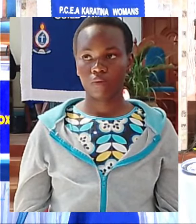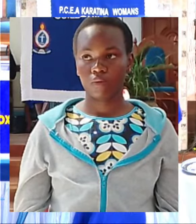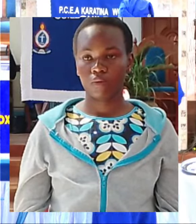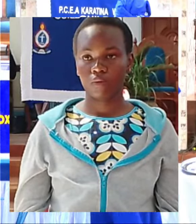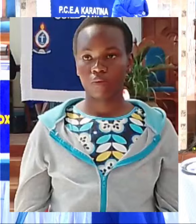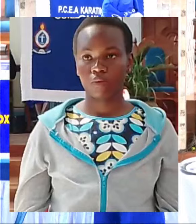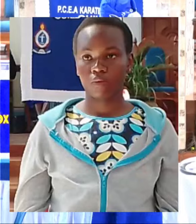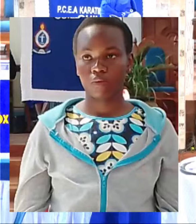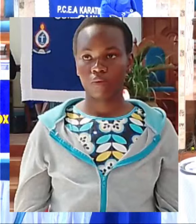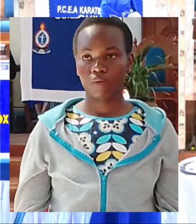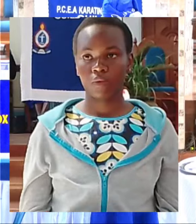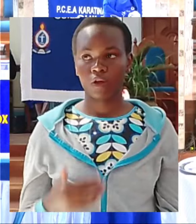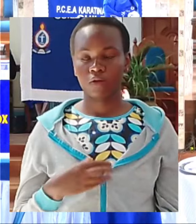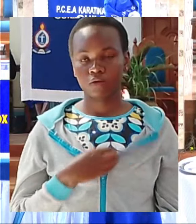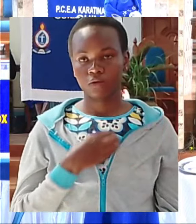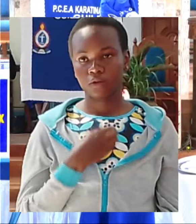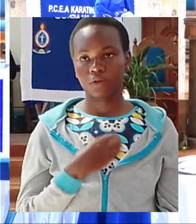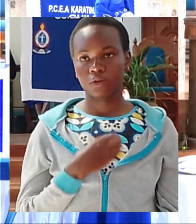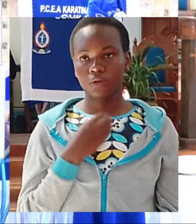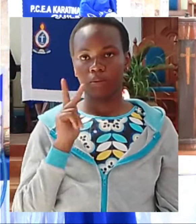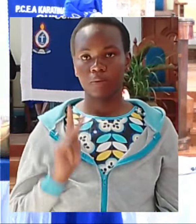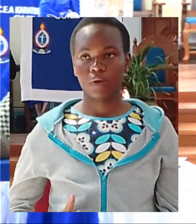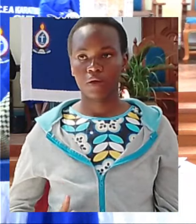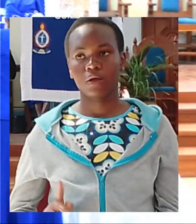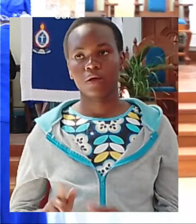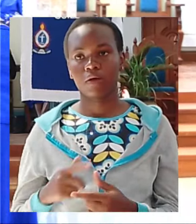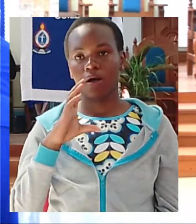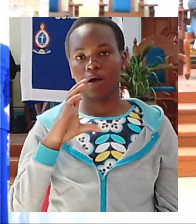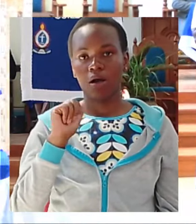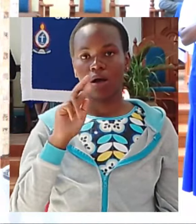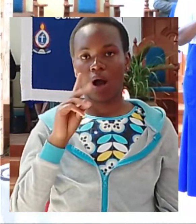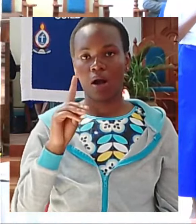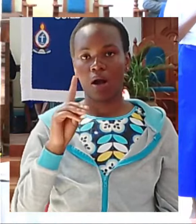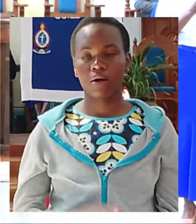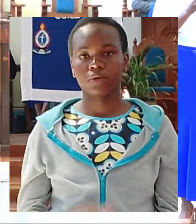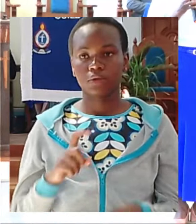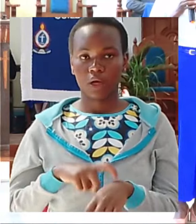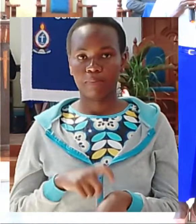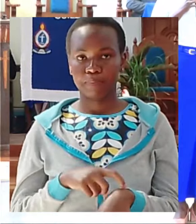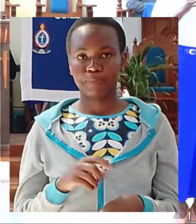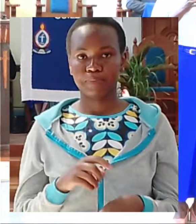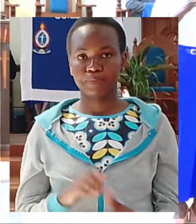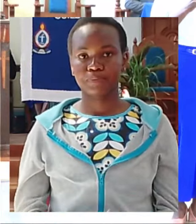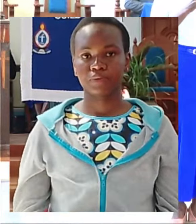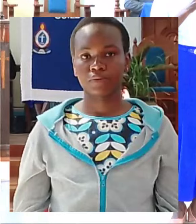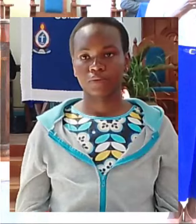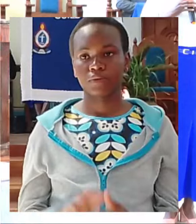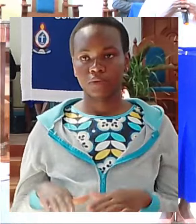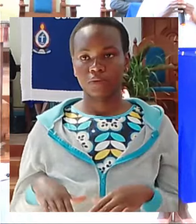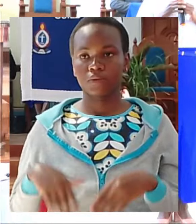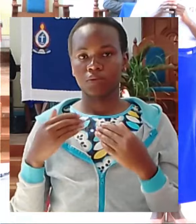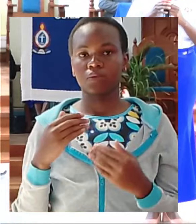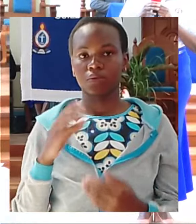I wonder whether there is another person who had the card. It's your time. You can bring the card